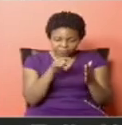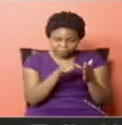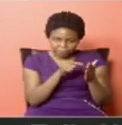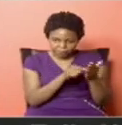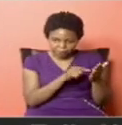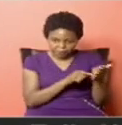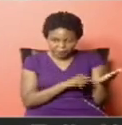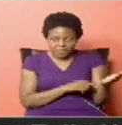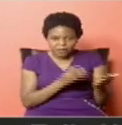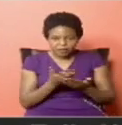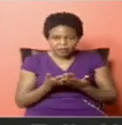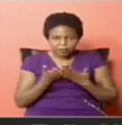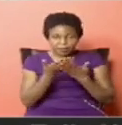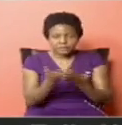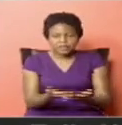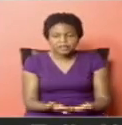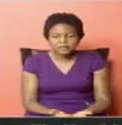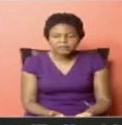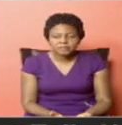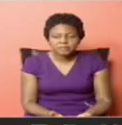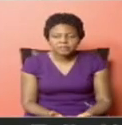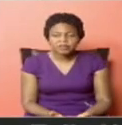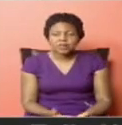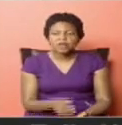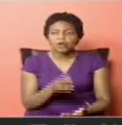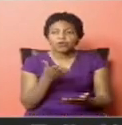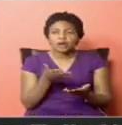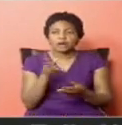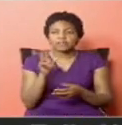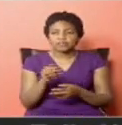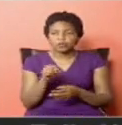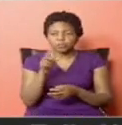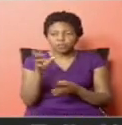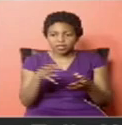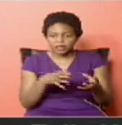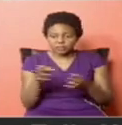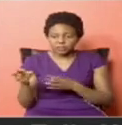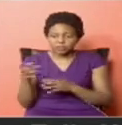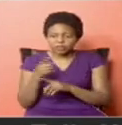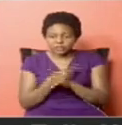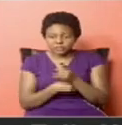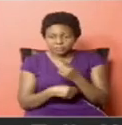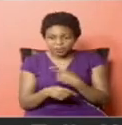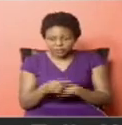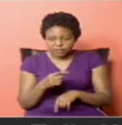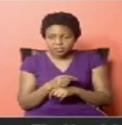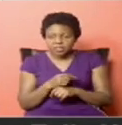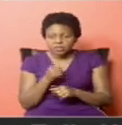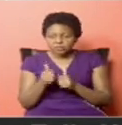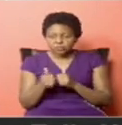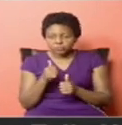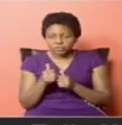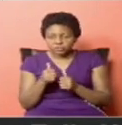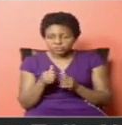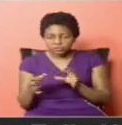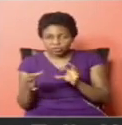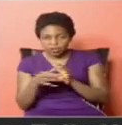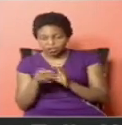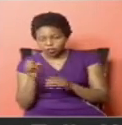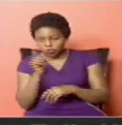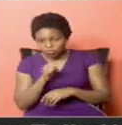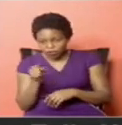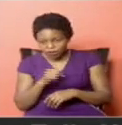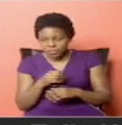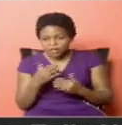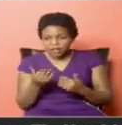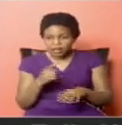documents that were presented, there is no category of disabilities that is occasioned by age. For instance, when you